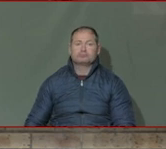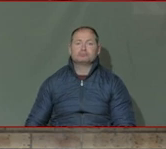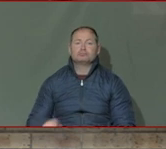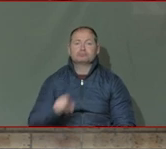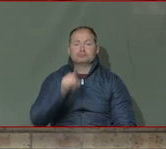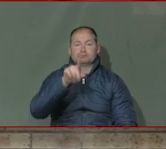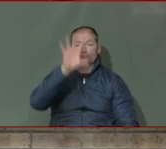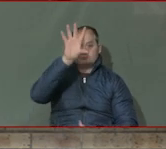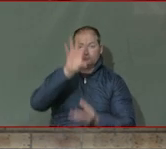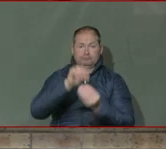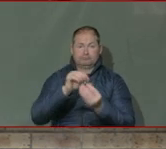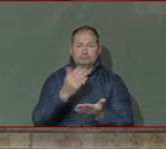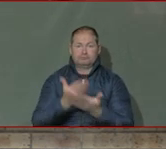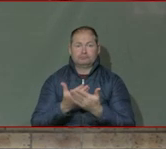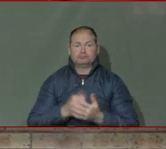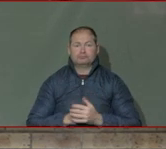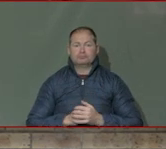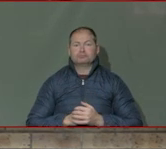What must they look for?